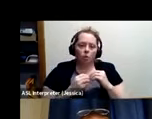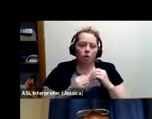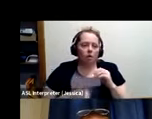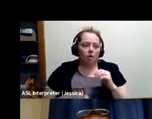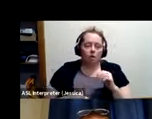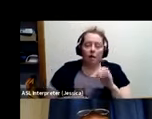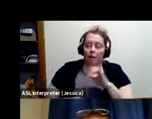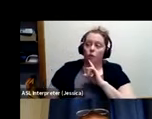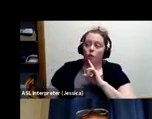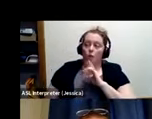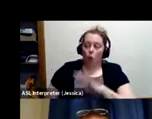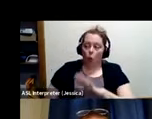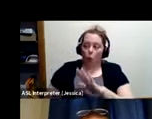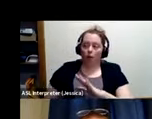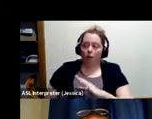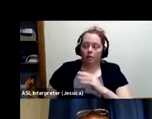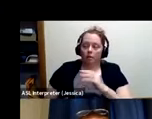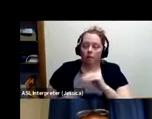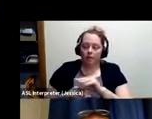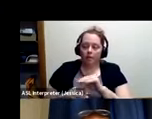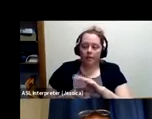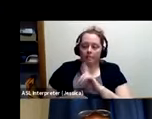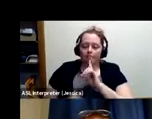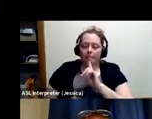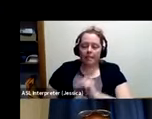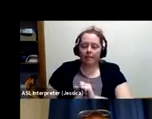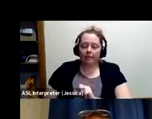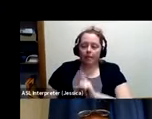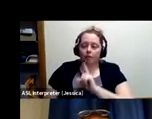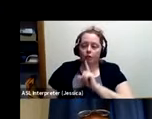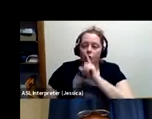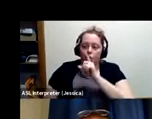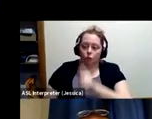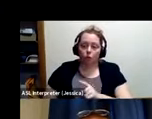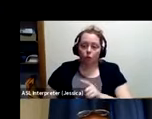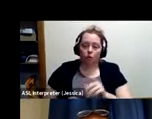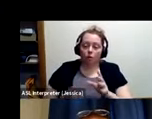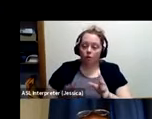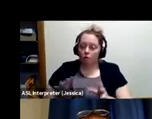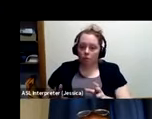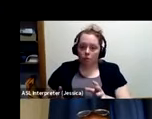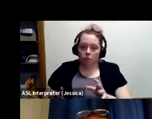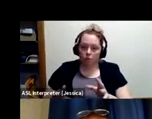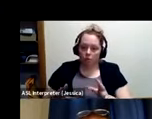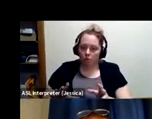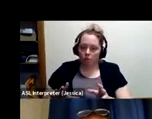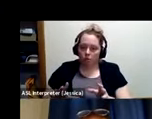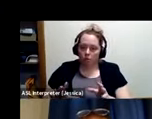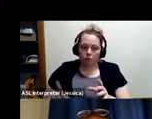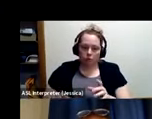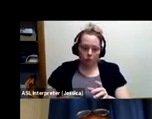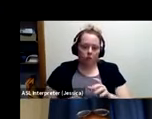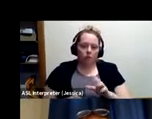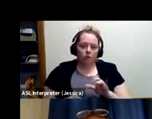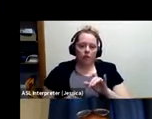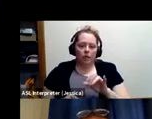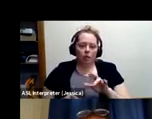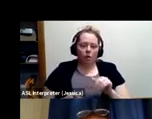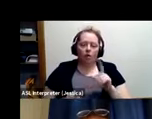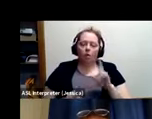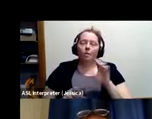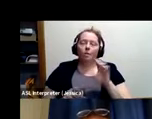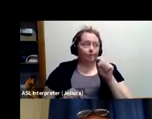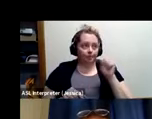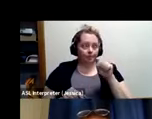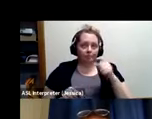advice. That's definitely true. So here's another, go ahead, Ciora. Yeah, I just want to just throw